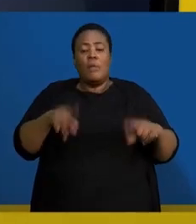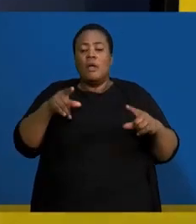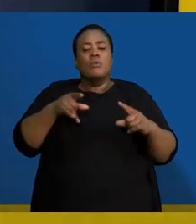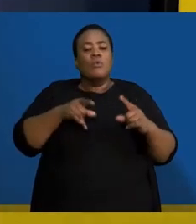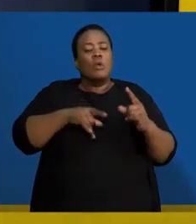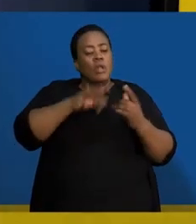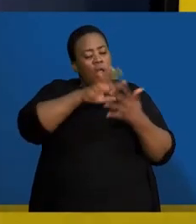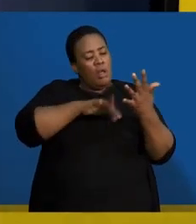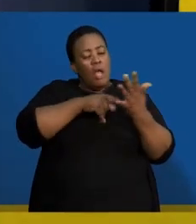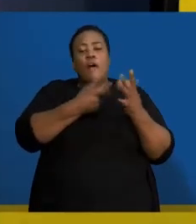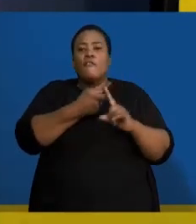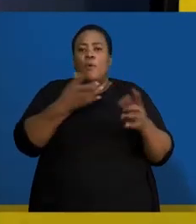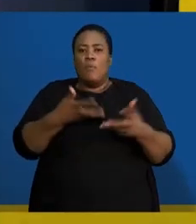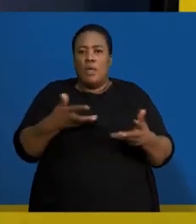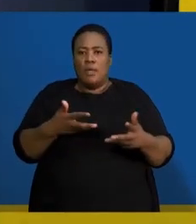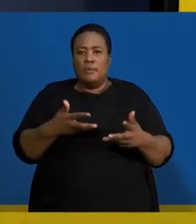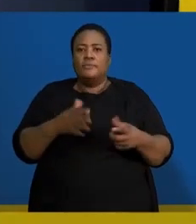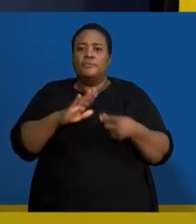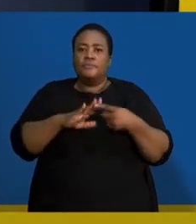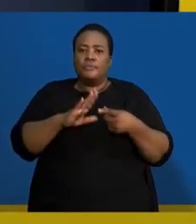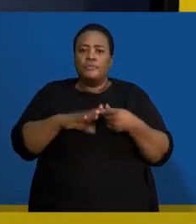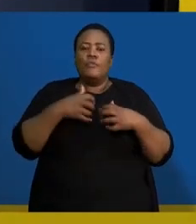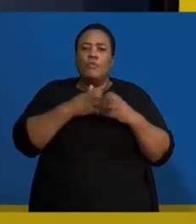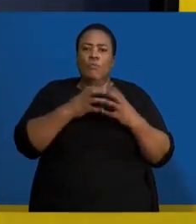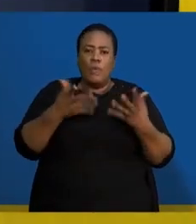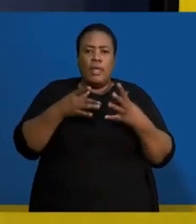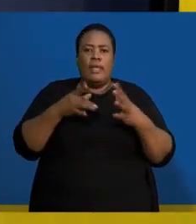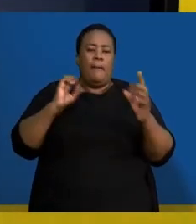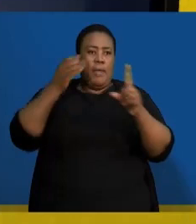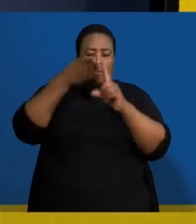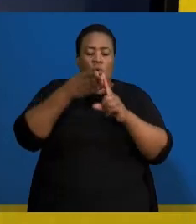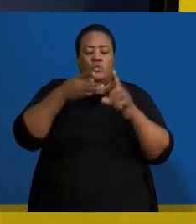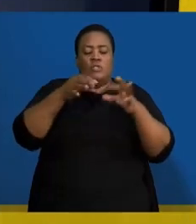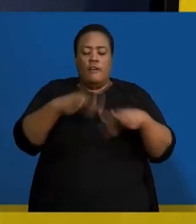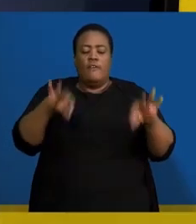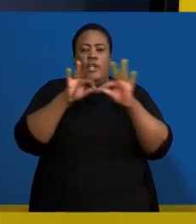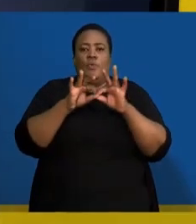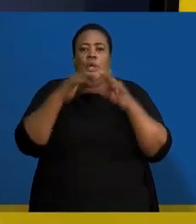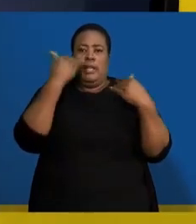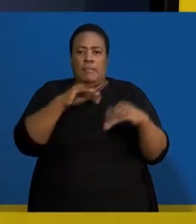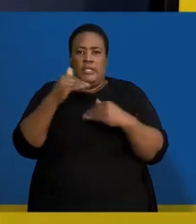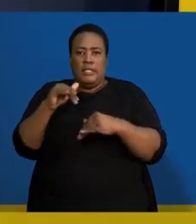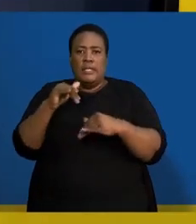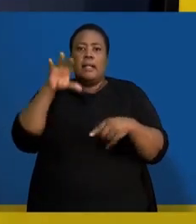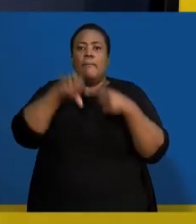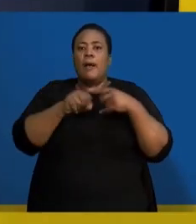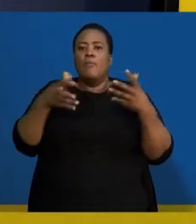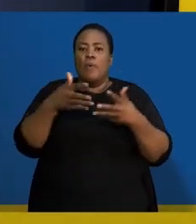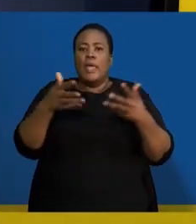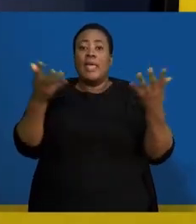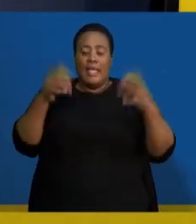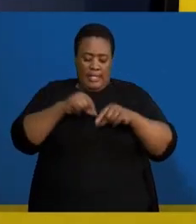you the origin, purpose, value, and limitation will be found in the actual